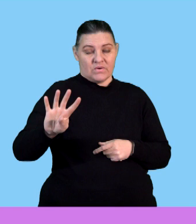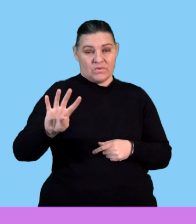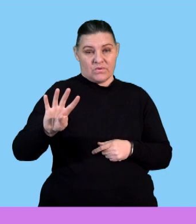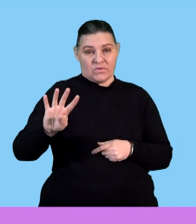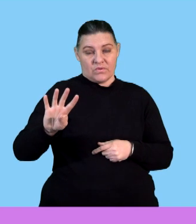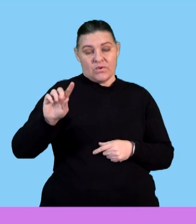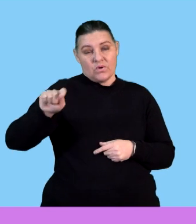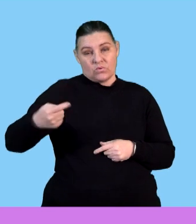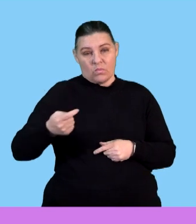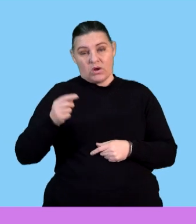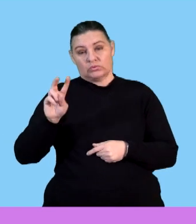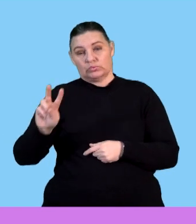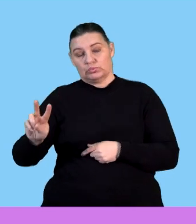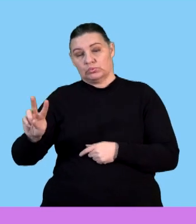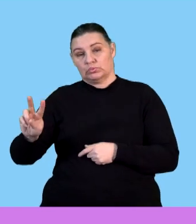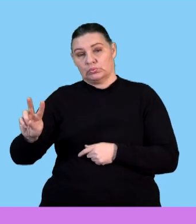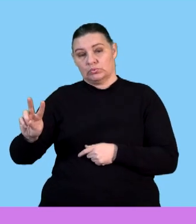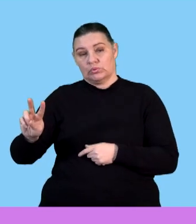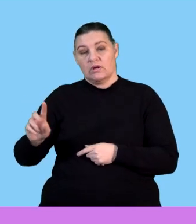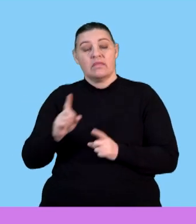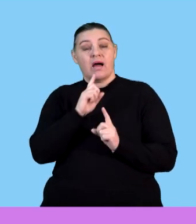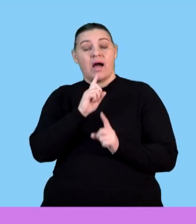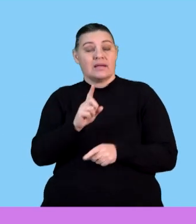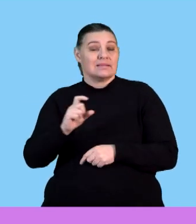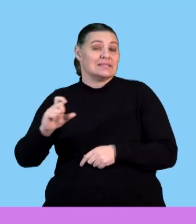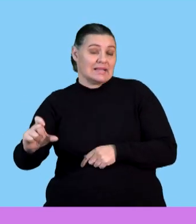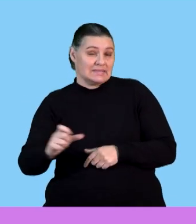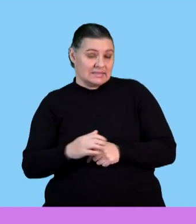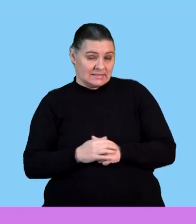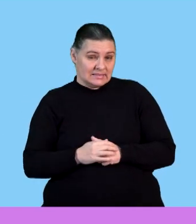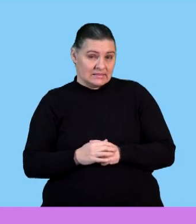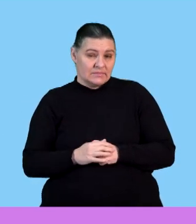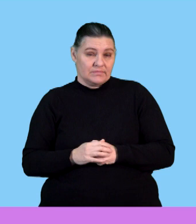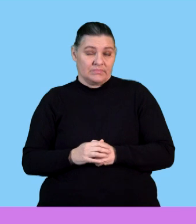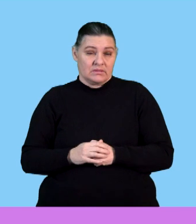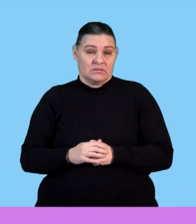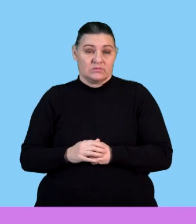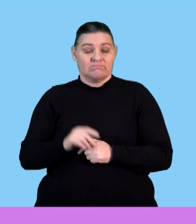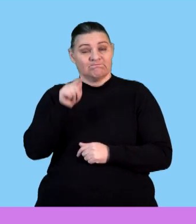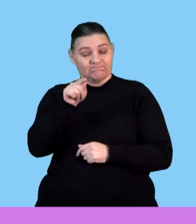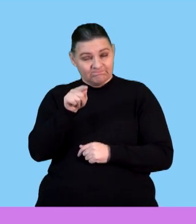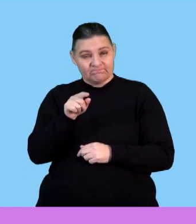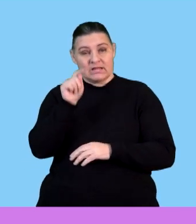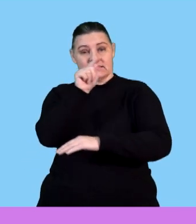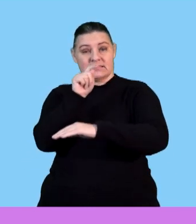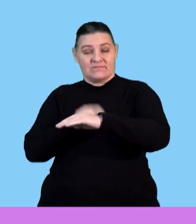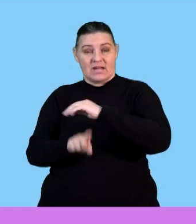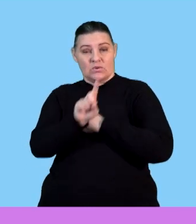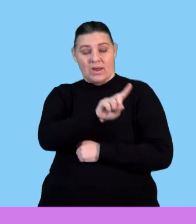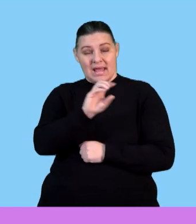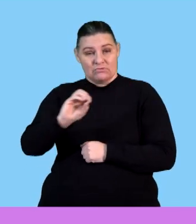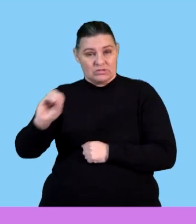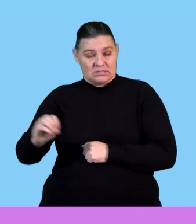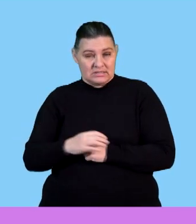26,184,2. Again, the answer's in cents. All right, divided